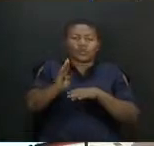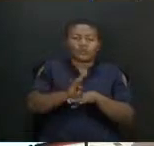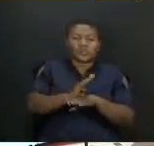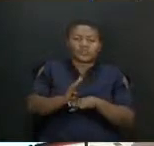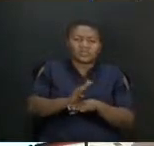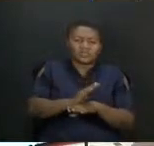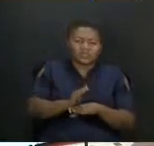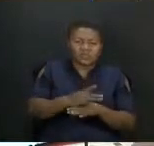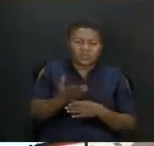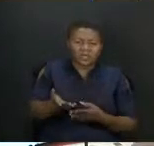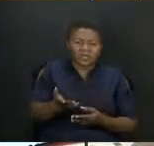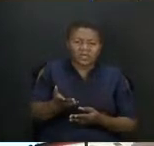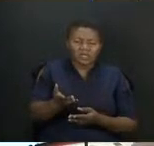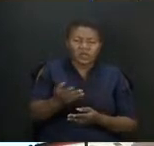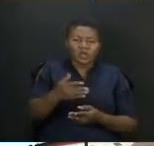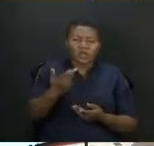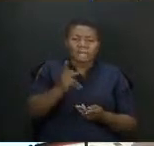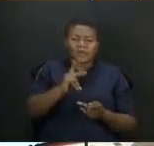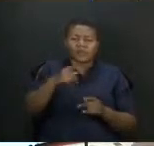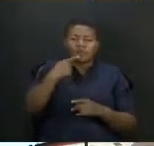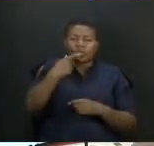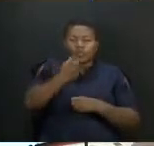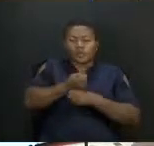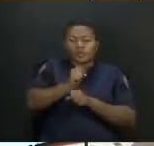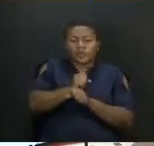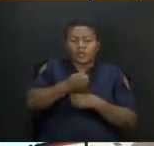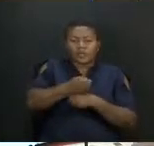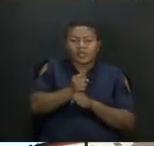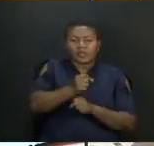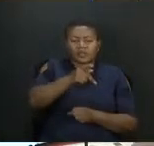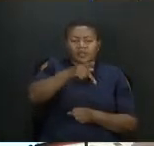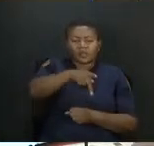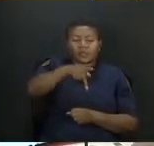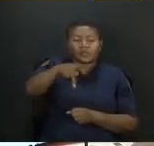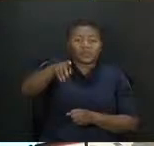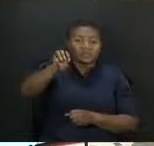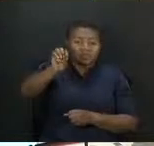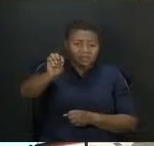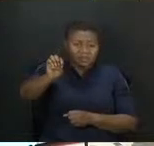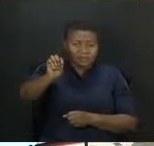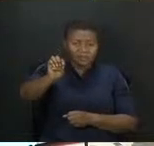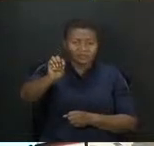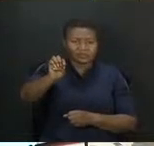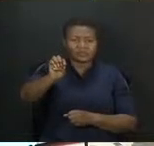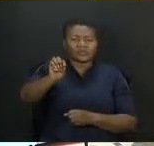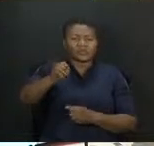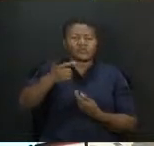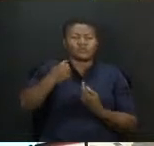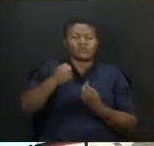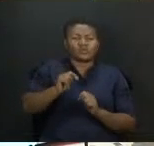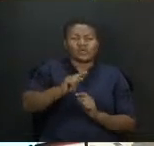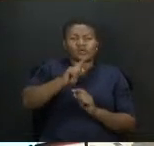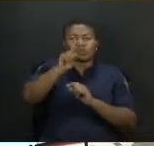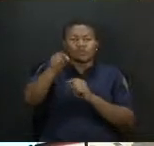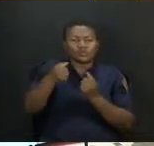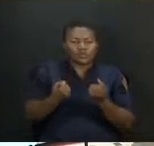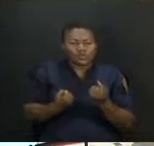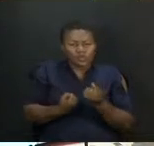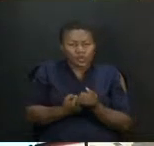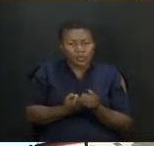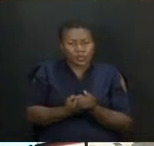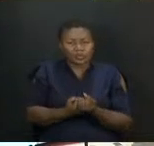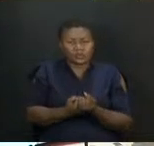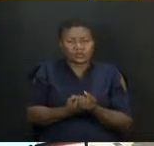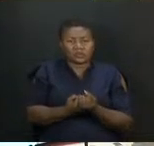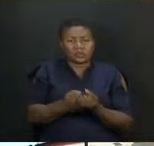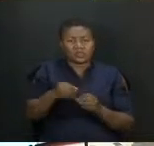mechanizing PPEs, to come to the aid of the health facilities in Winneba. It's all